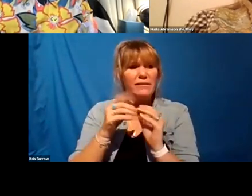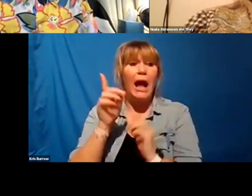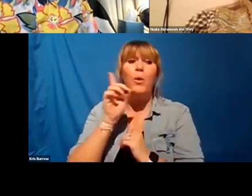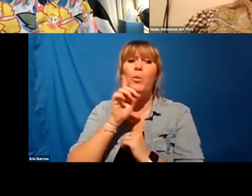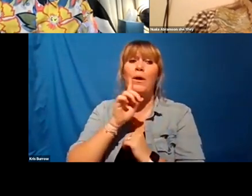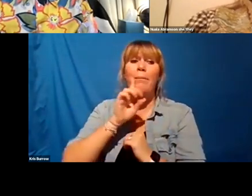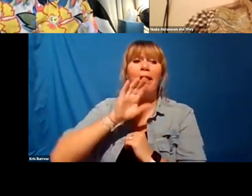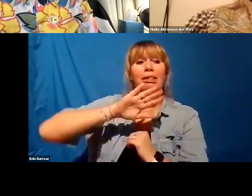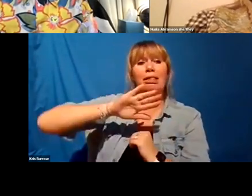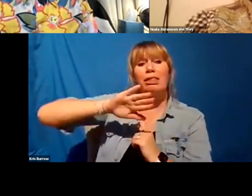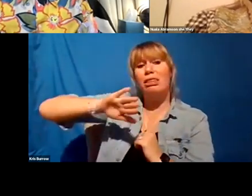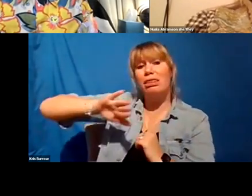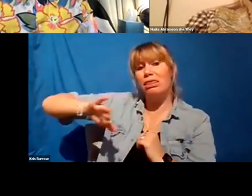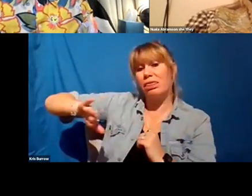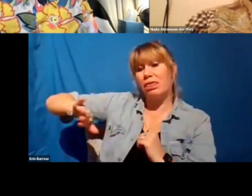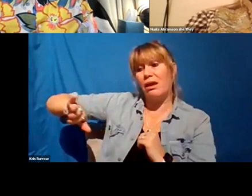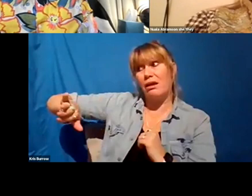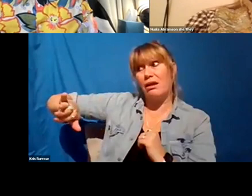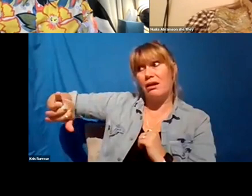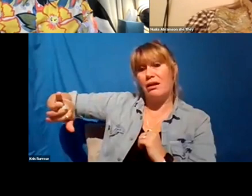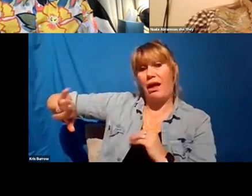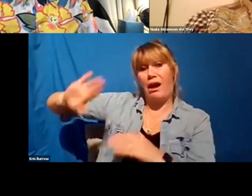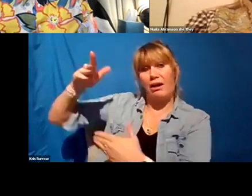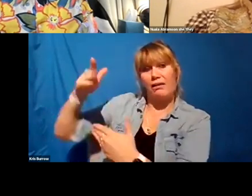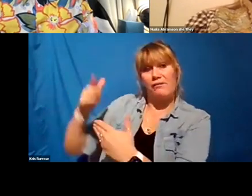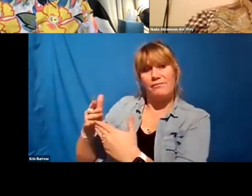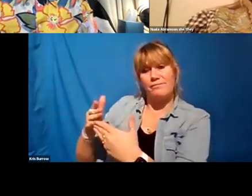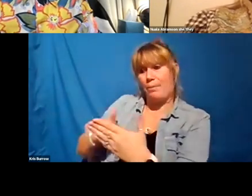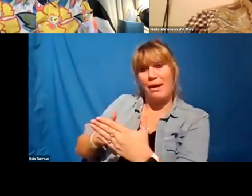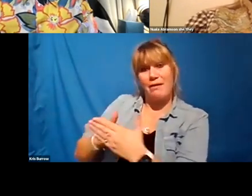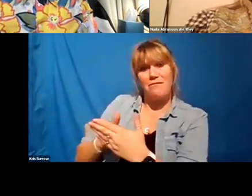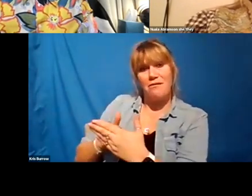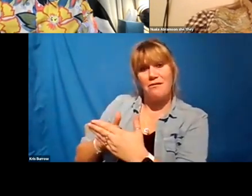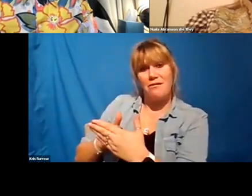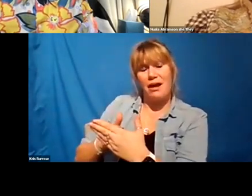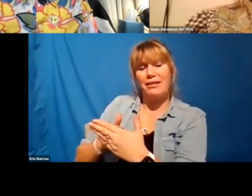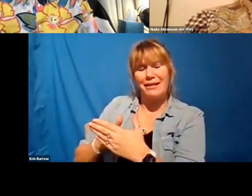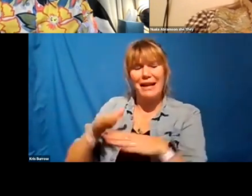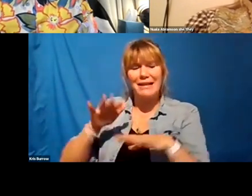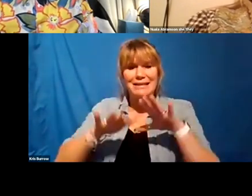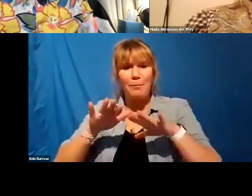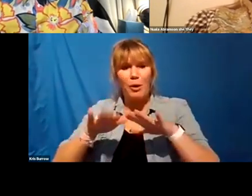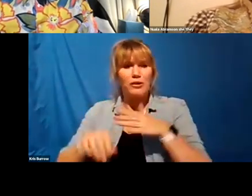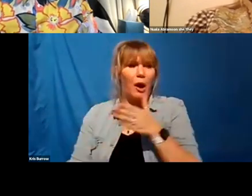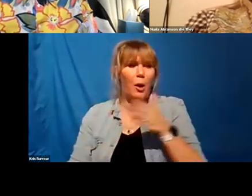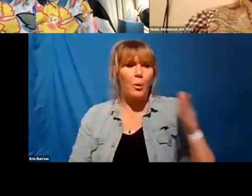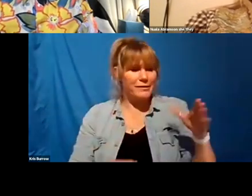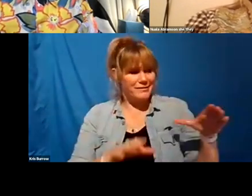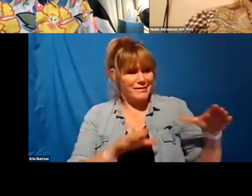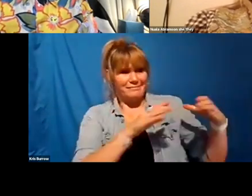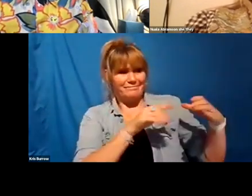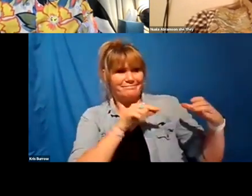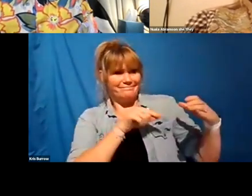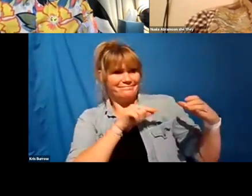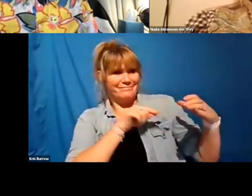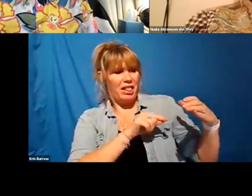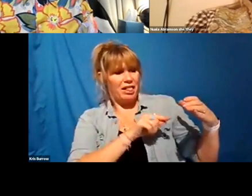you know, real gatekeeping, as you were saying, that Western art canon. And I think there's